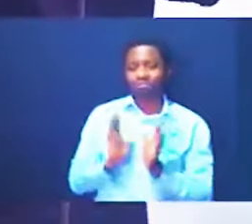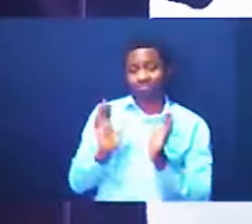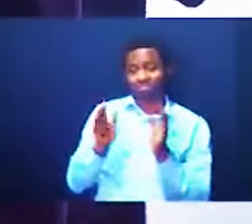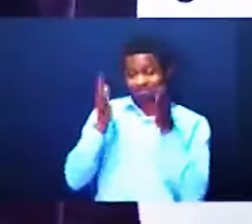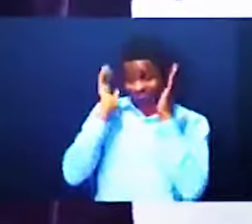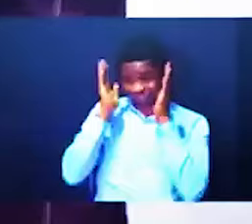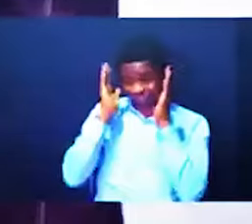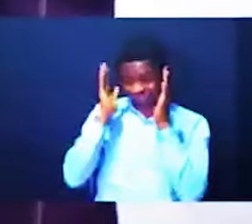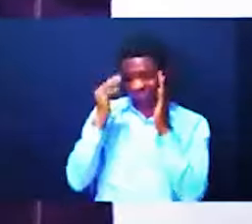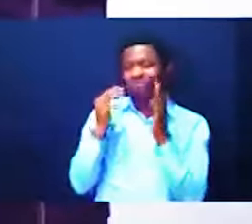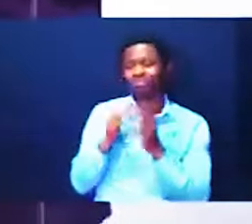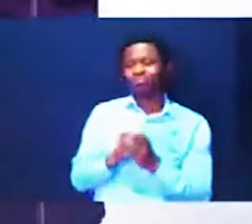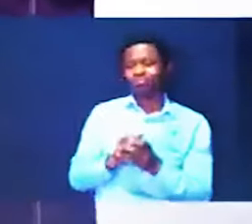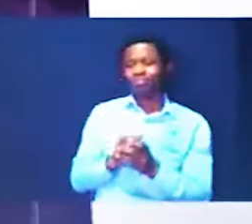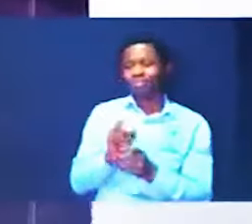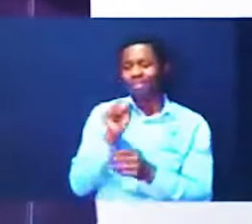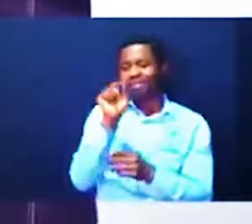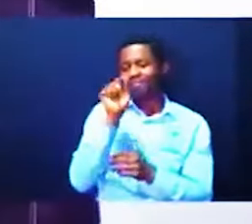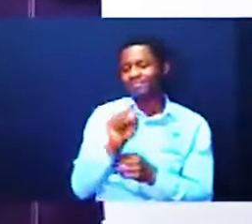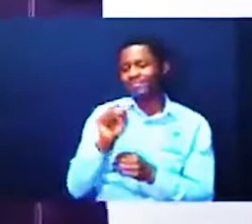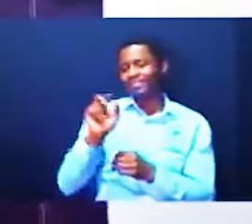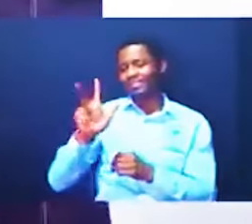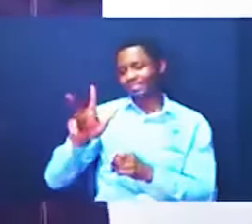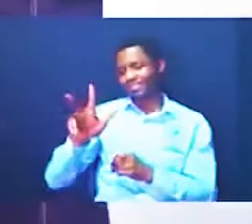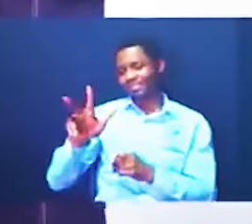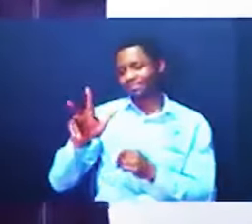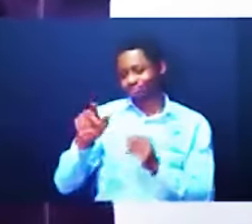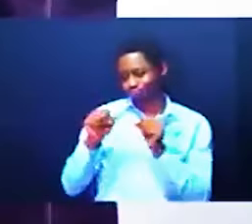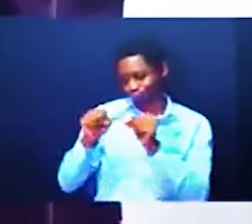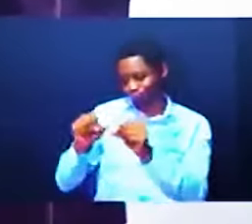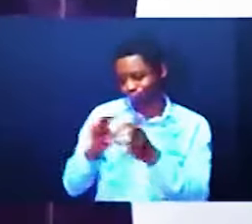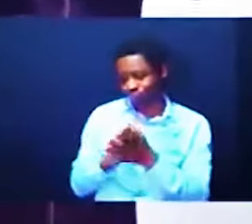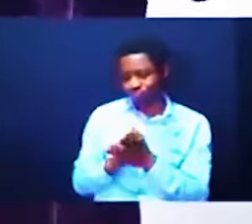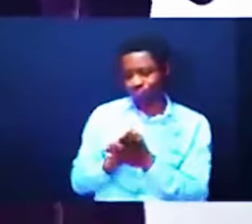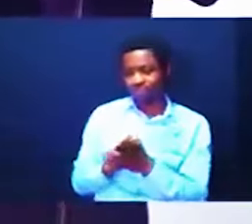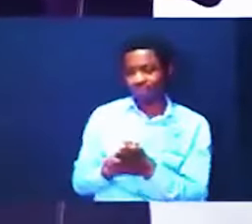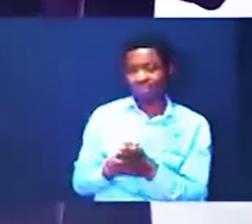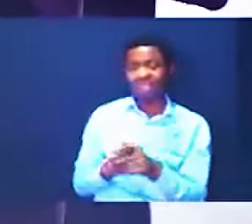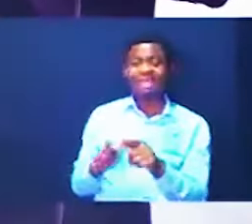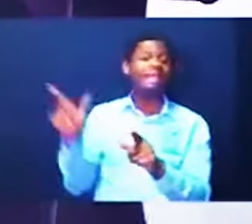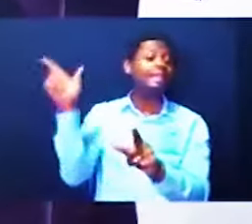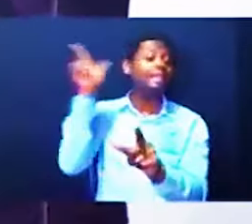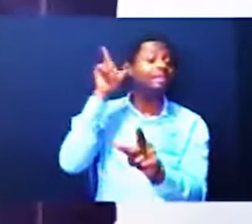pay attention to verse 3. Listen,